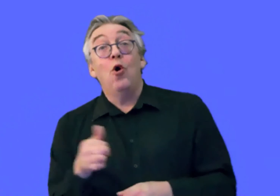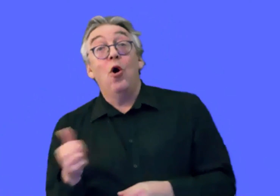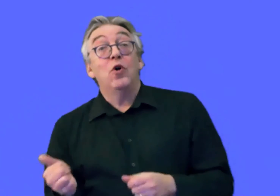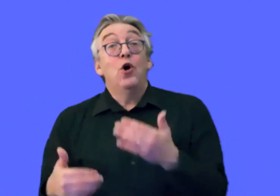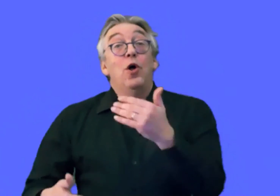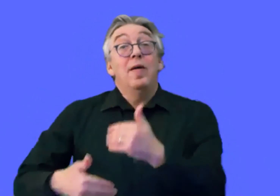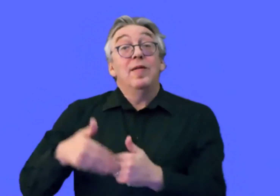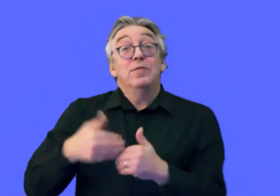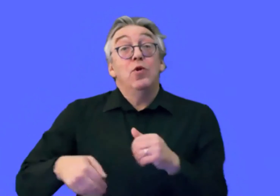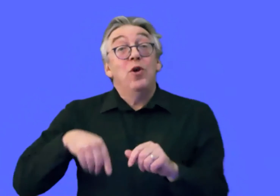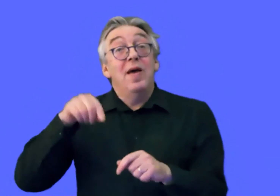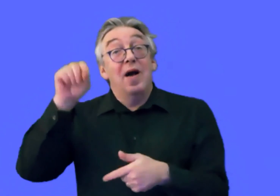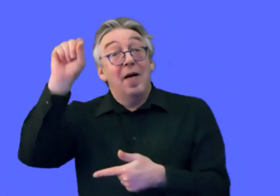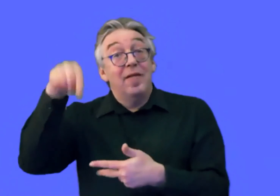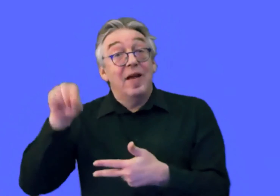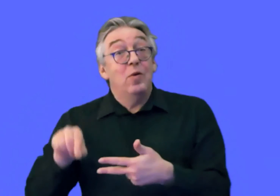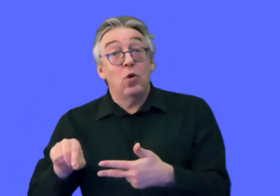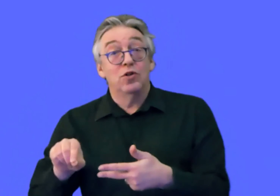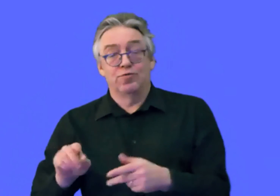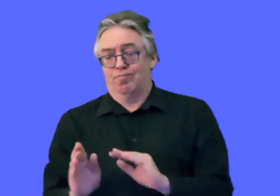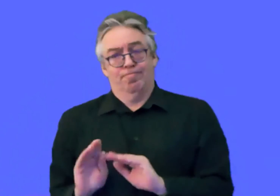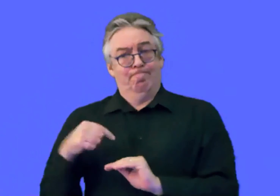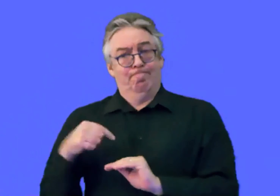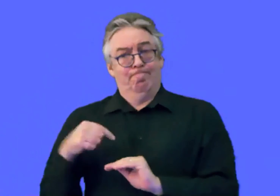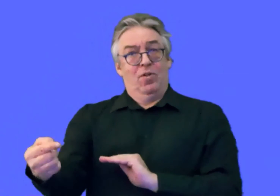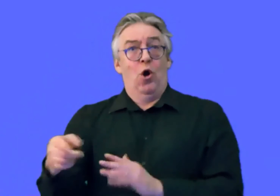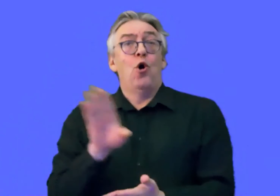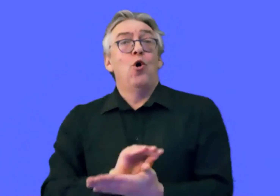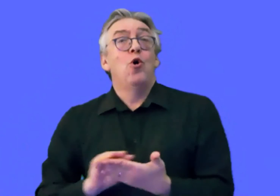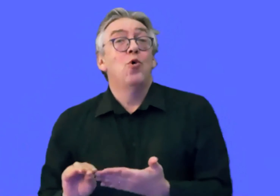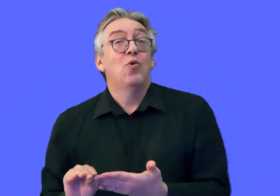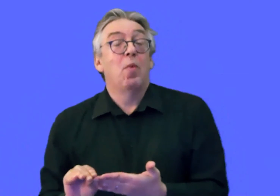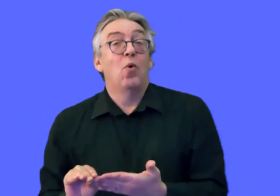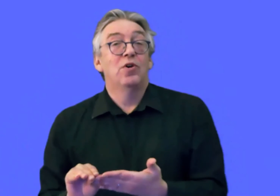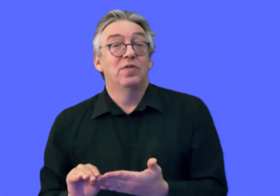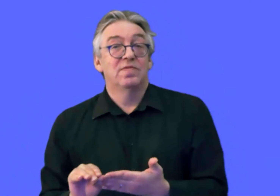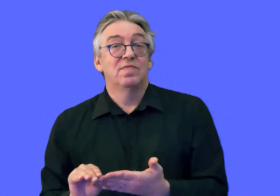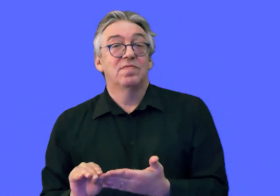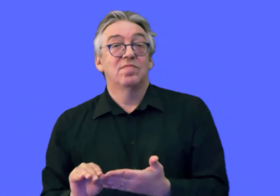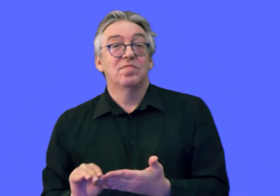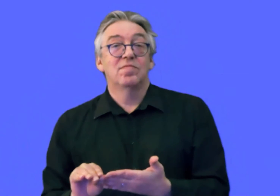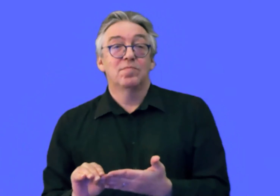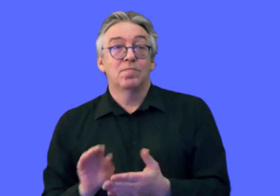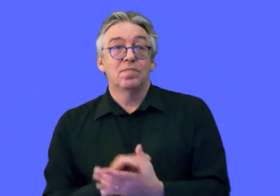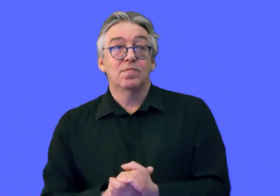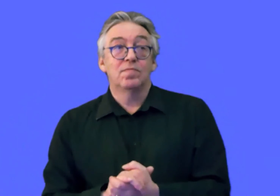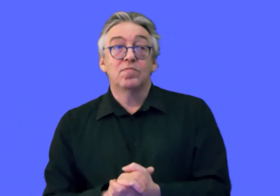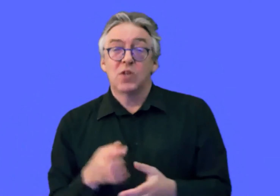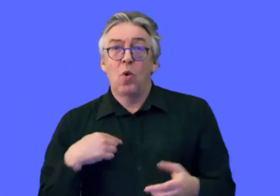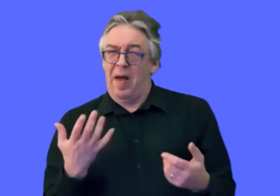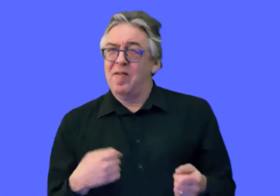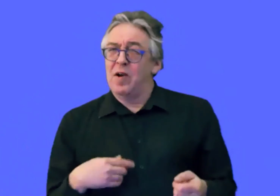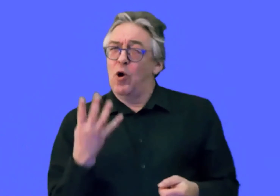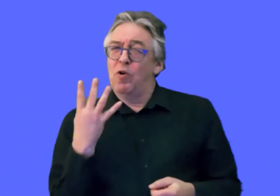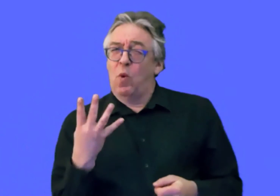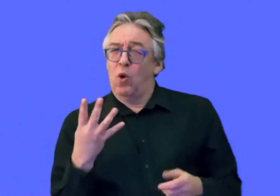will be reported in the monographs. We are apart from the 4 basic reports, we are also coming